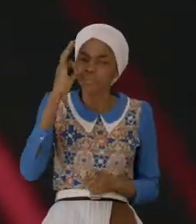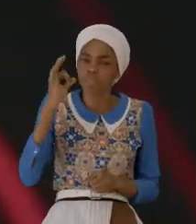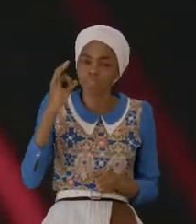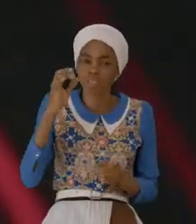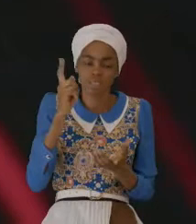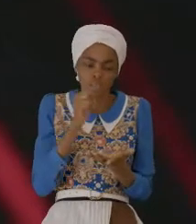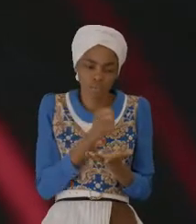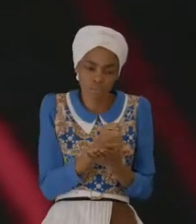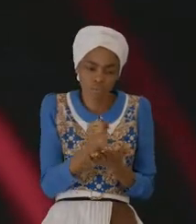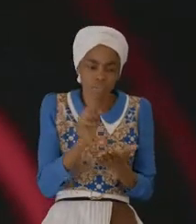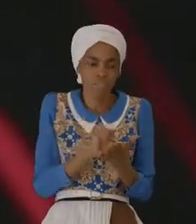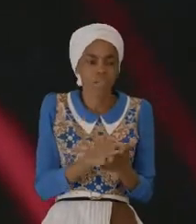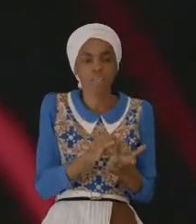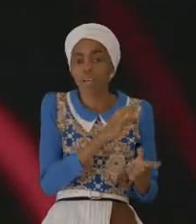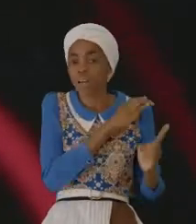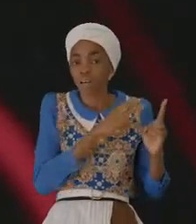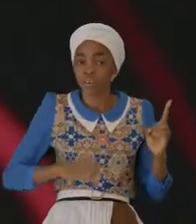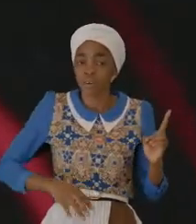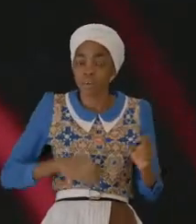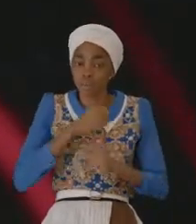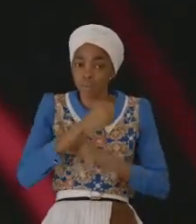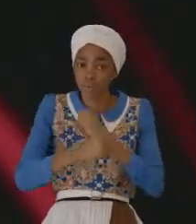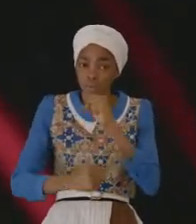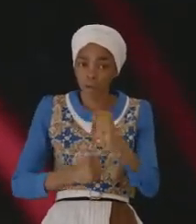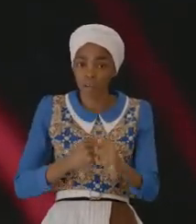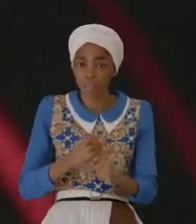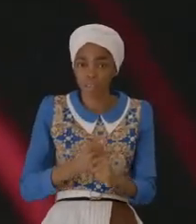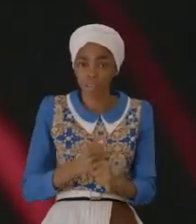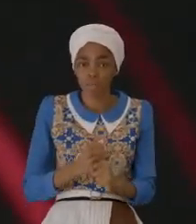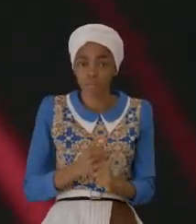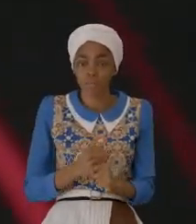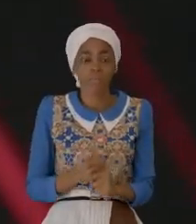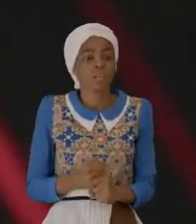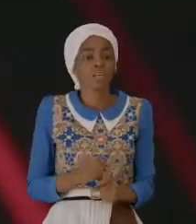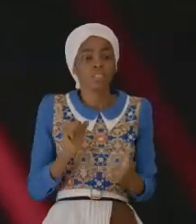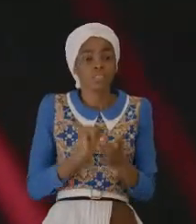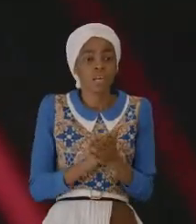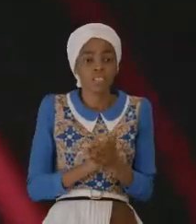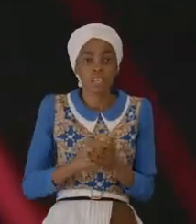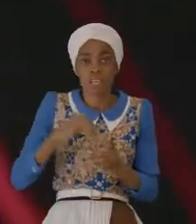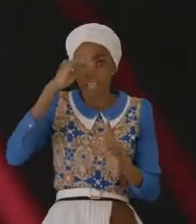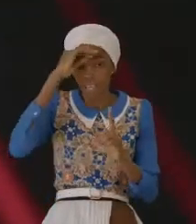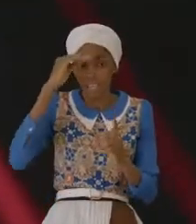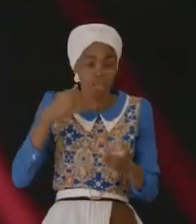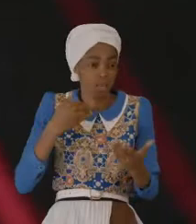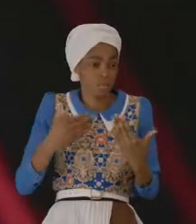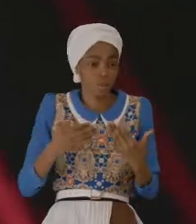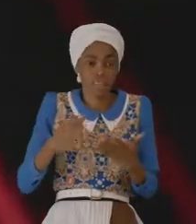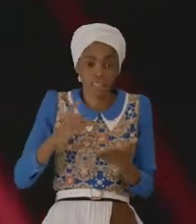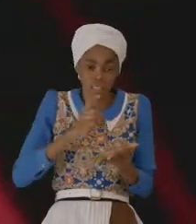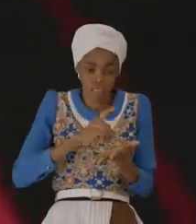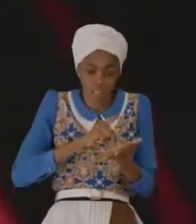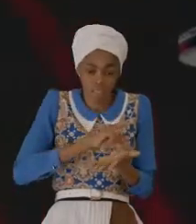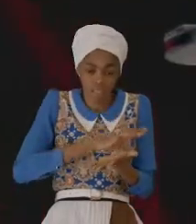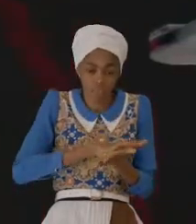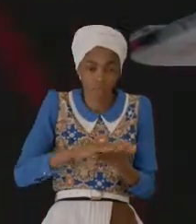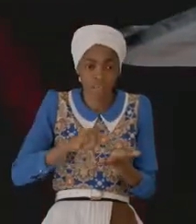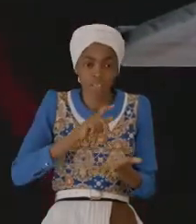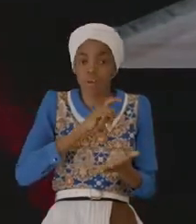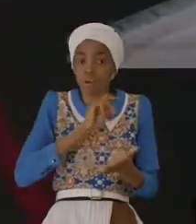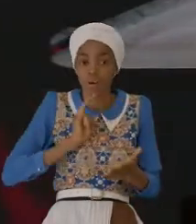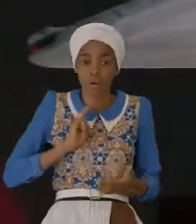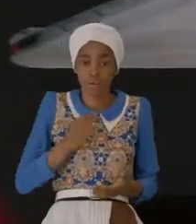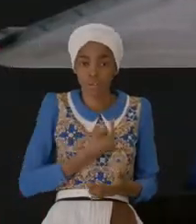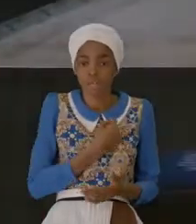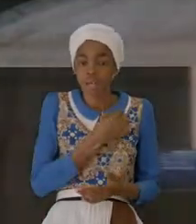suffered without the gate that she might sanctify purify us and